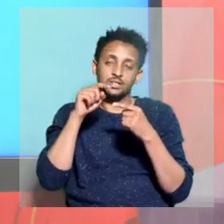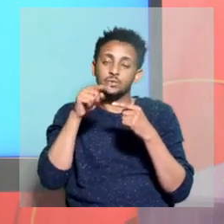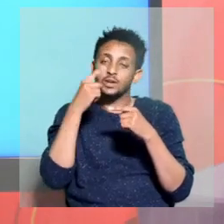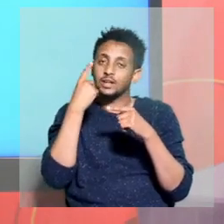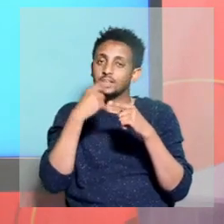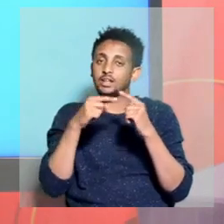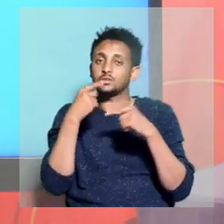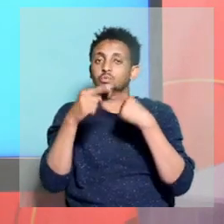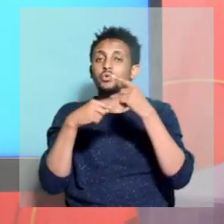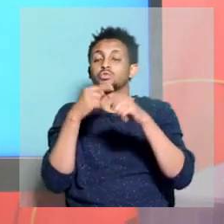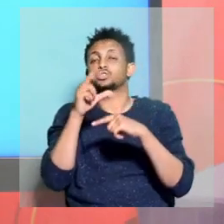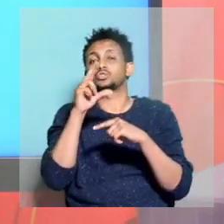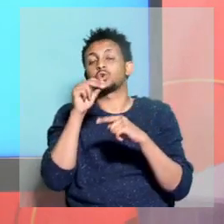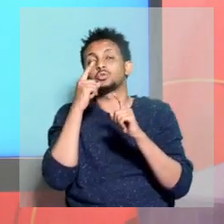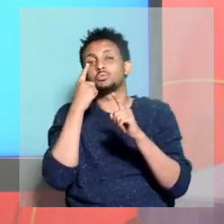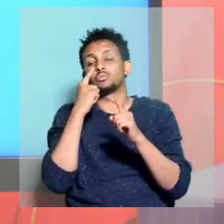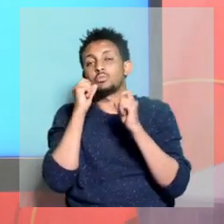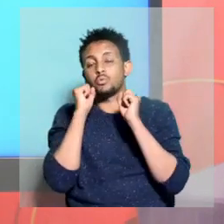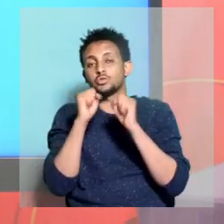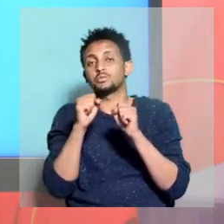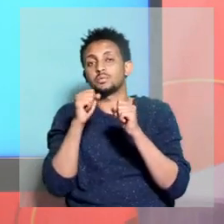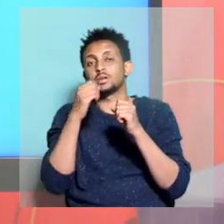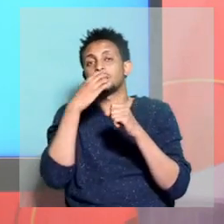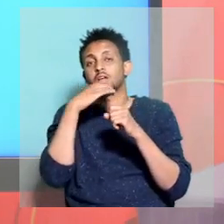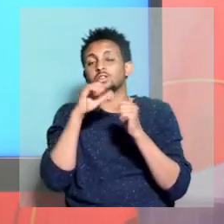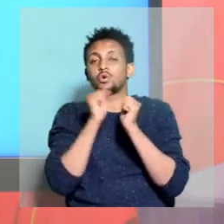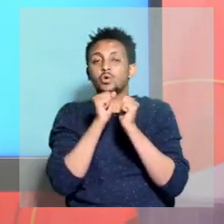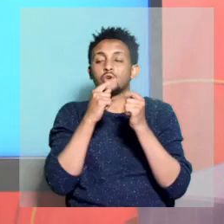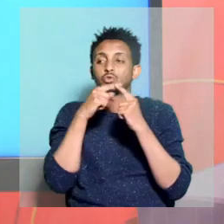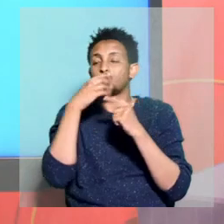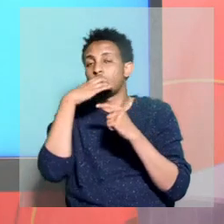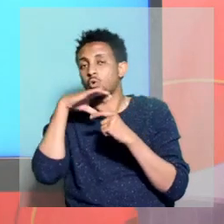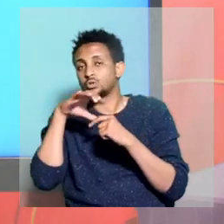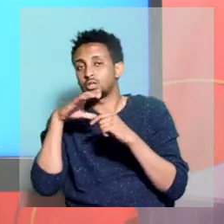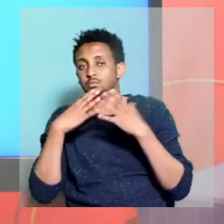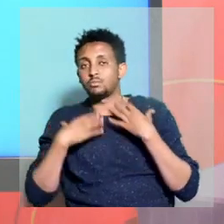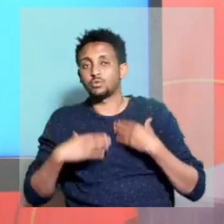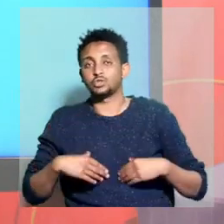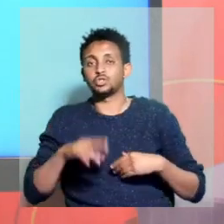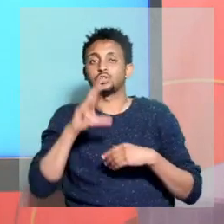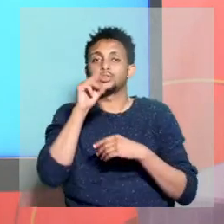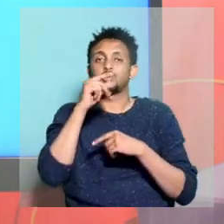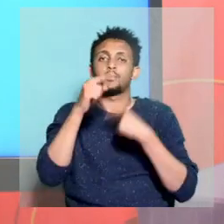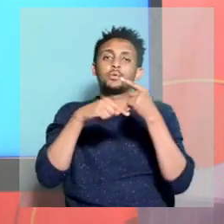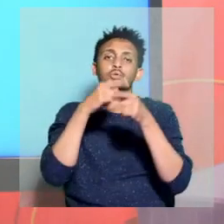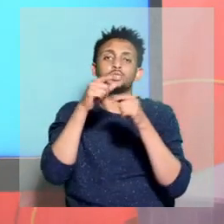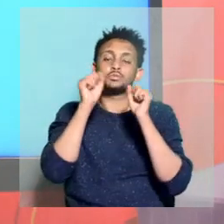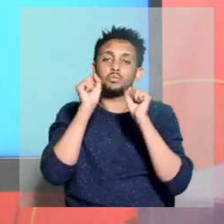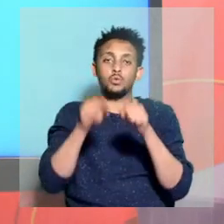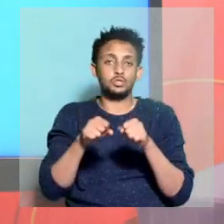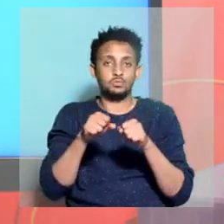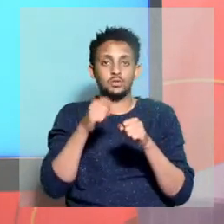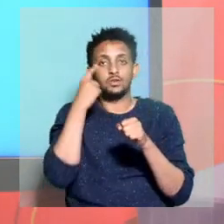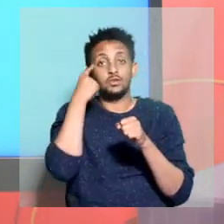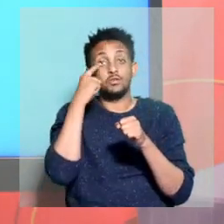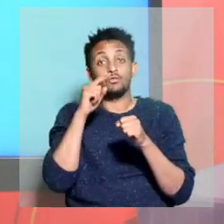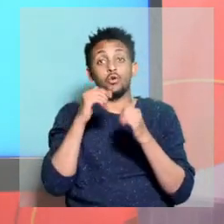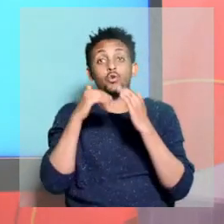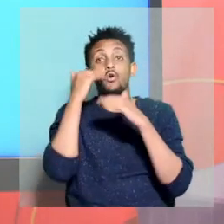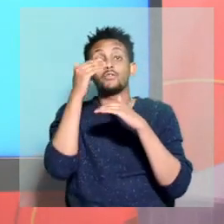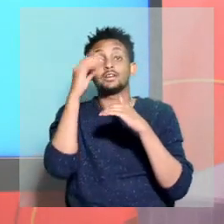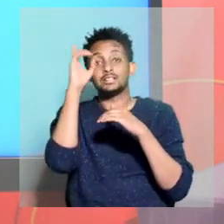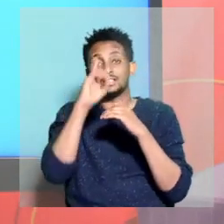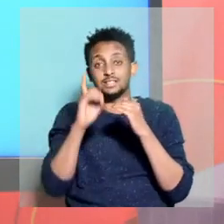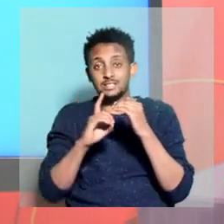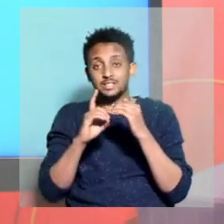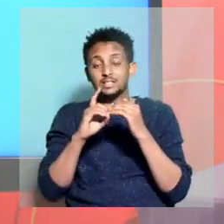that no process is possible for a heat to flow from colder body to hotter body. No process is possible for an overall decrease